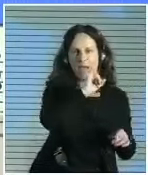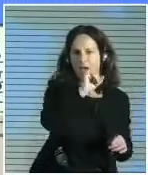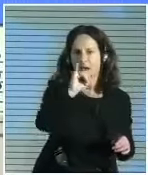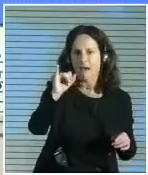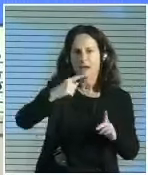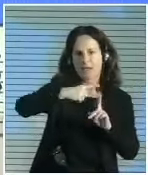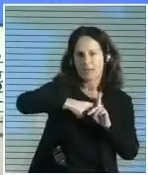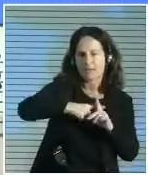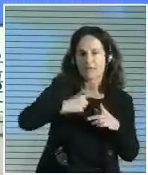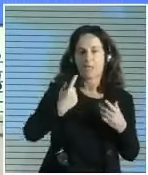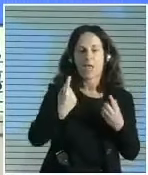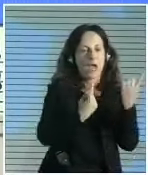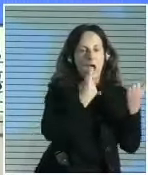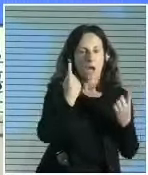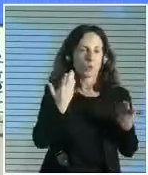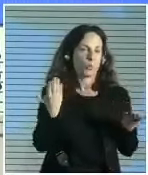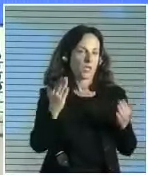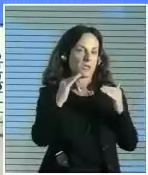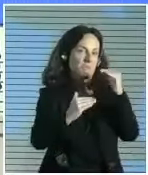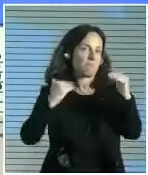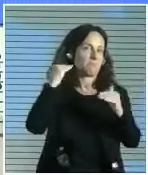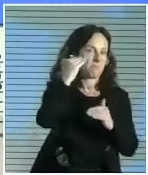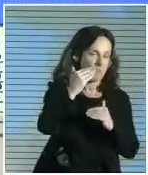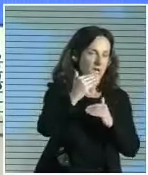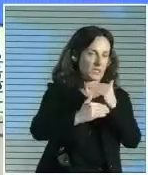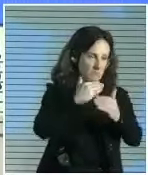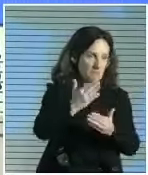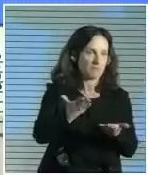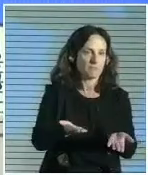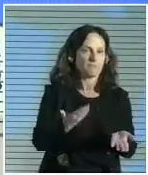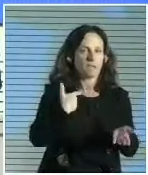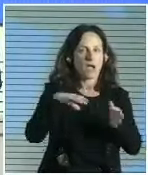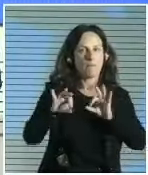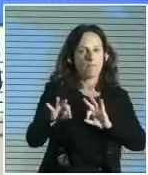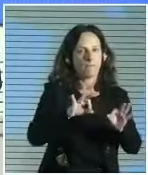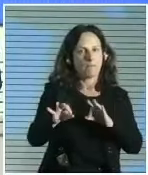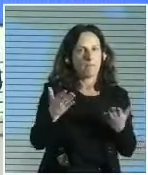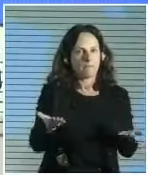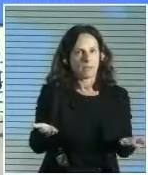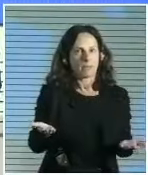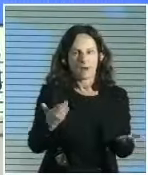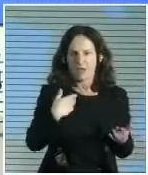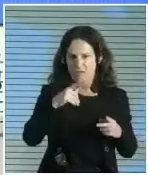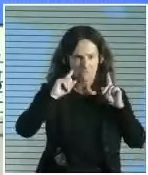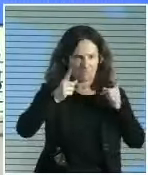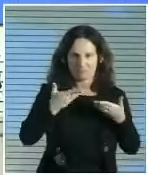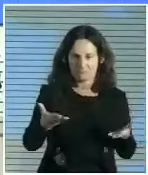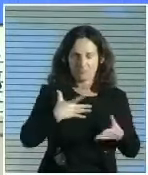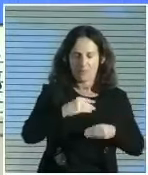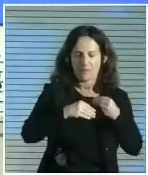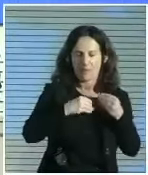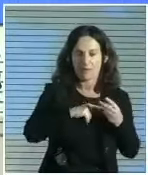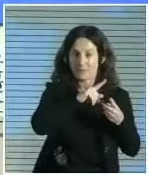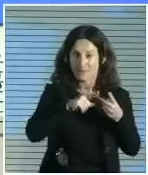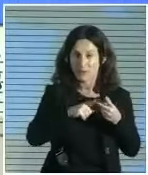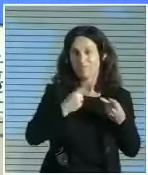this, leapfrog, take the competitive edge. Others require training and support. Solving these global